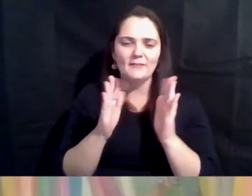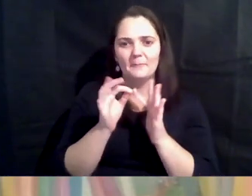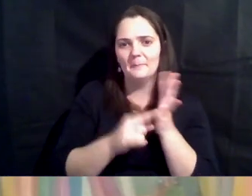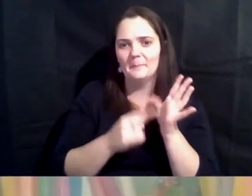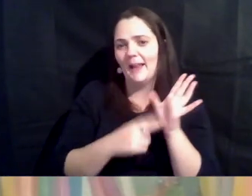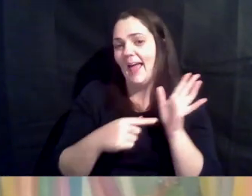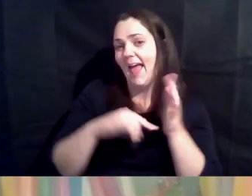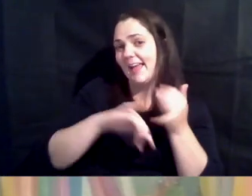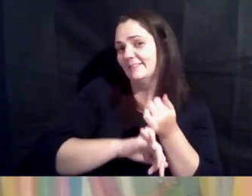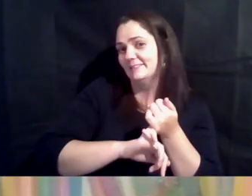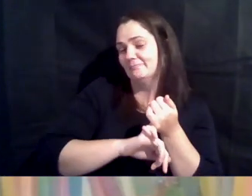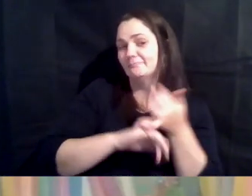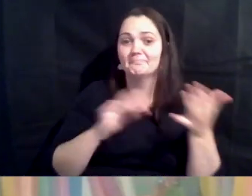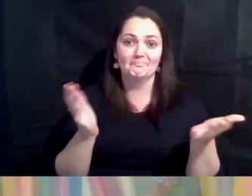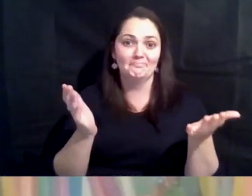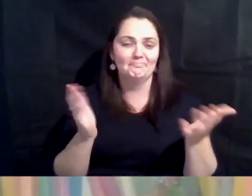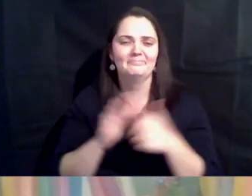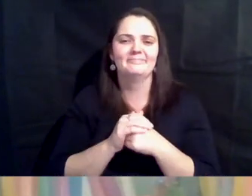Goodness me, about